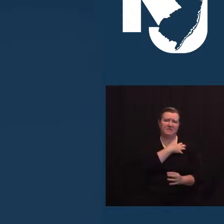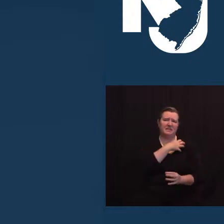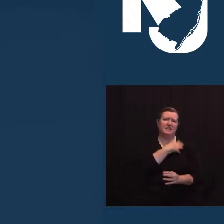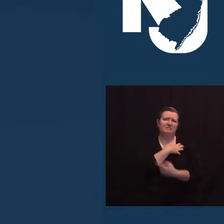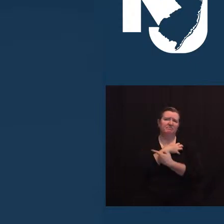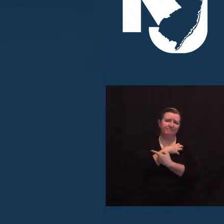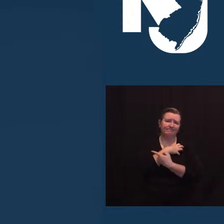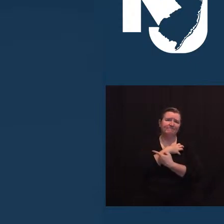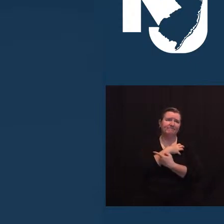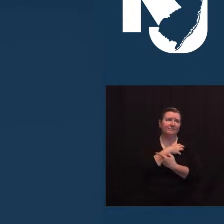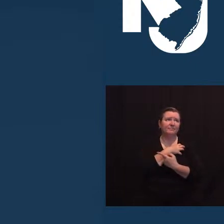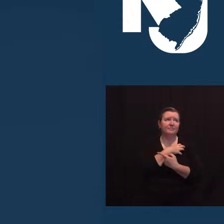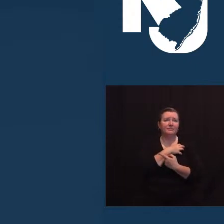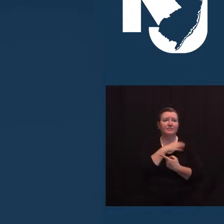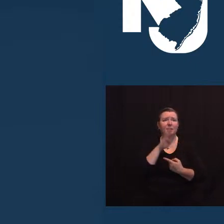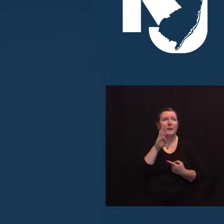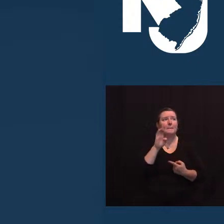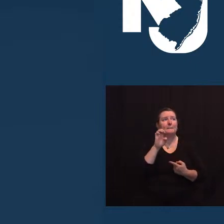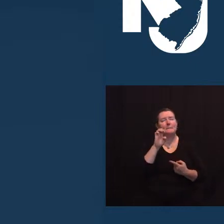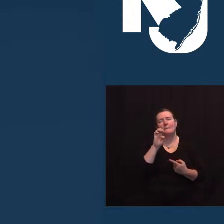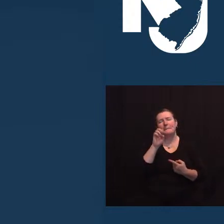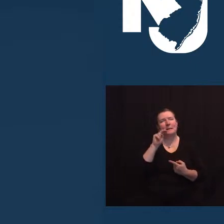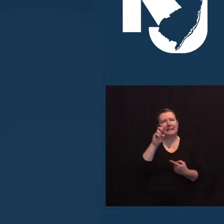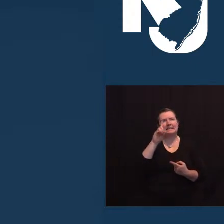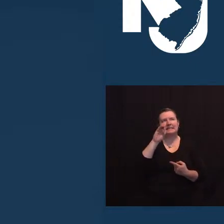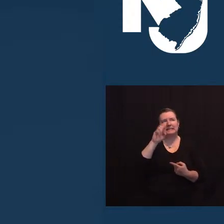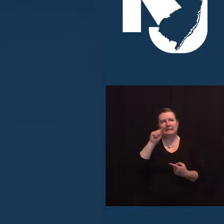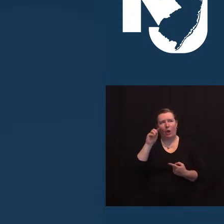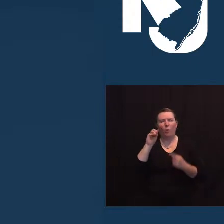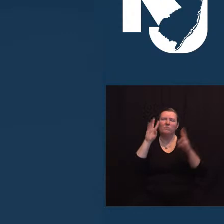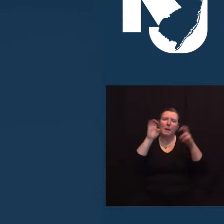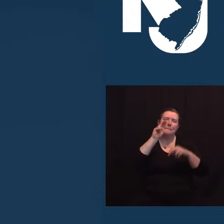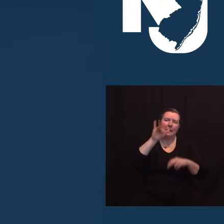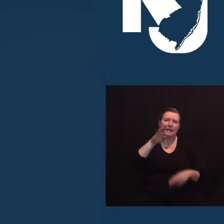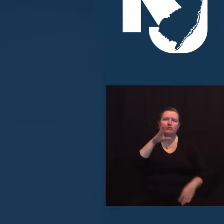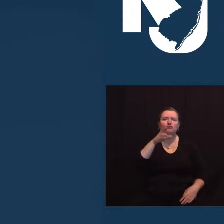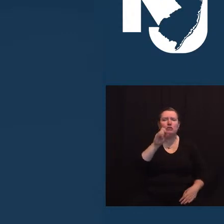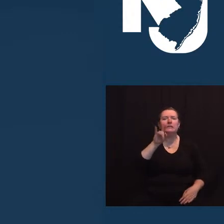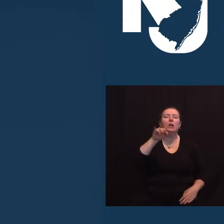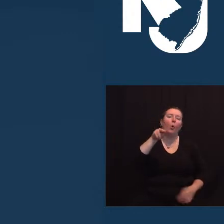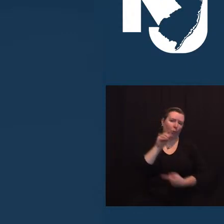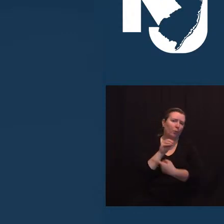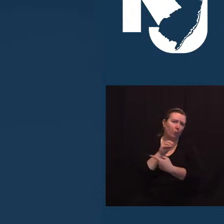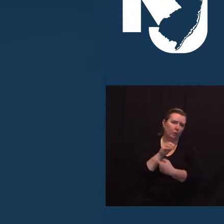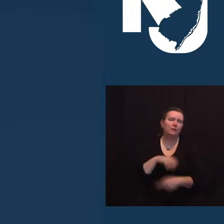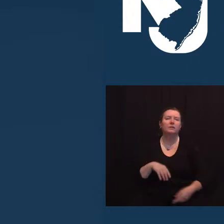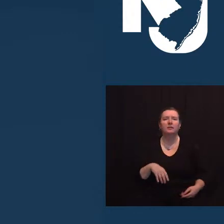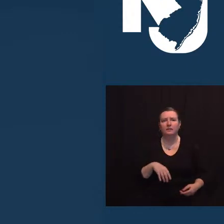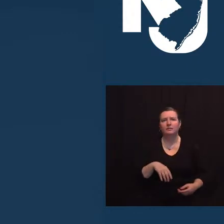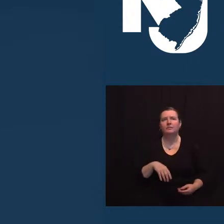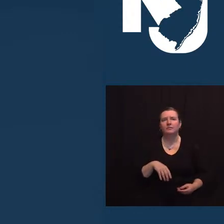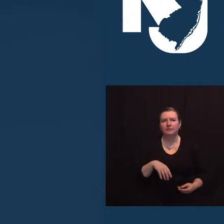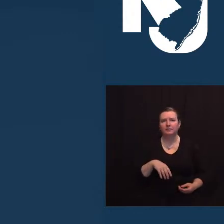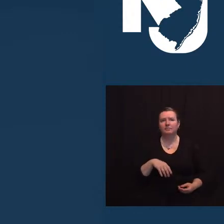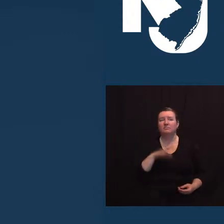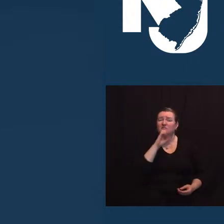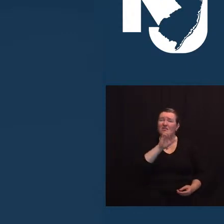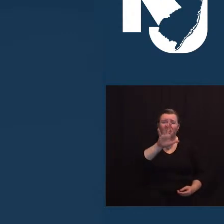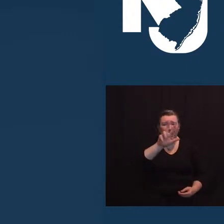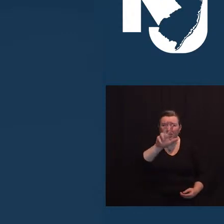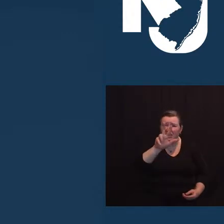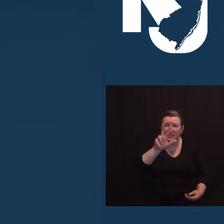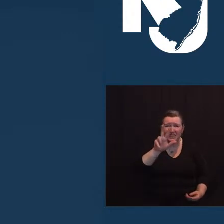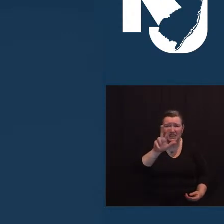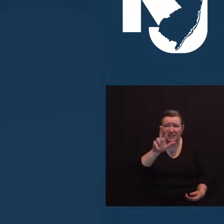Cristiano. And Benny was just 53 years old. Benny was a Bloomfield lifer, born and